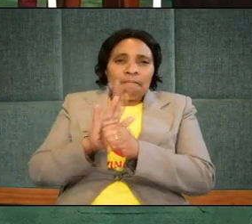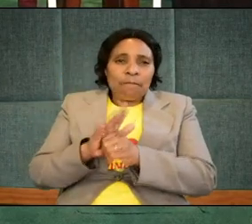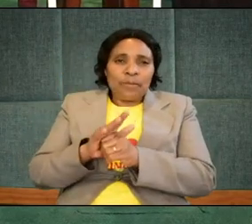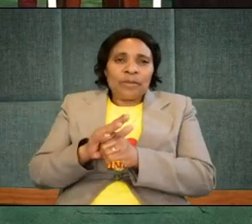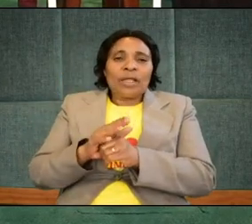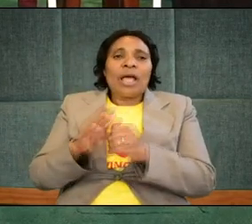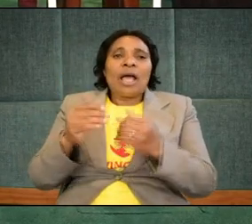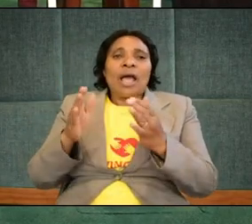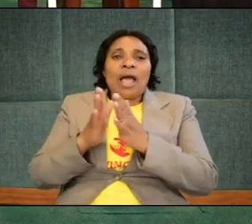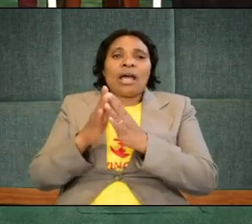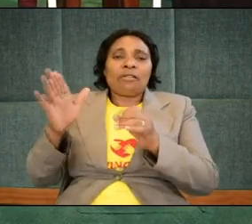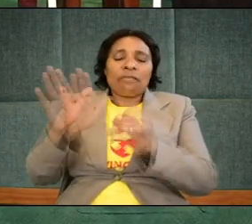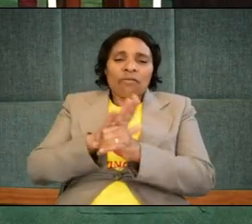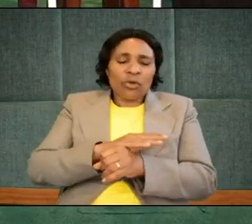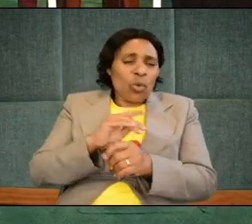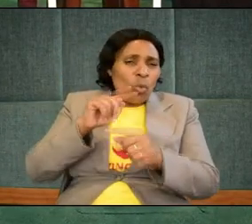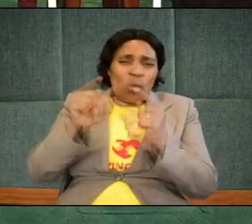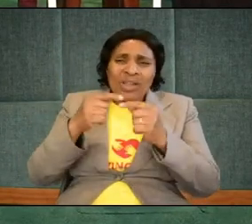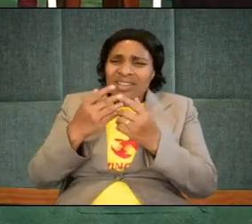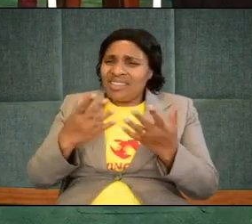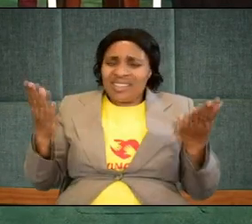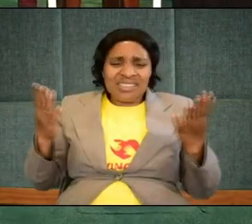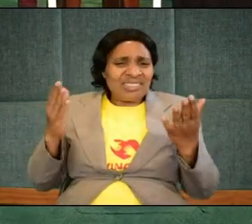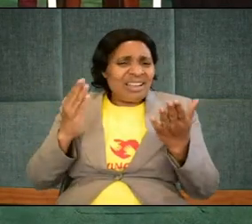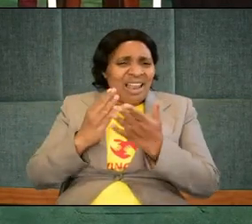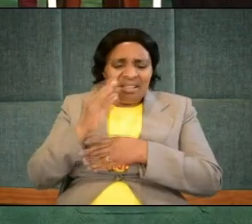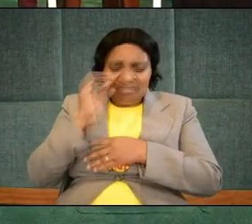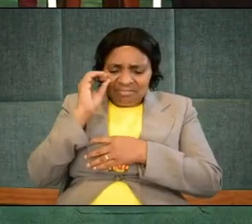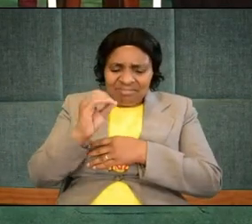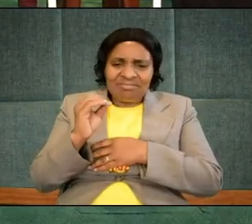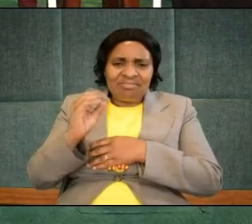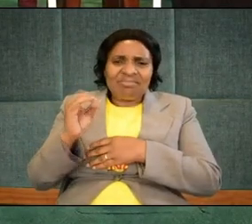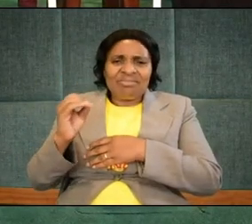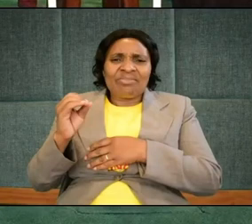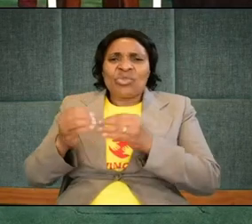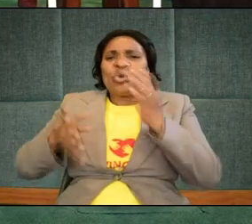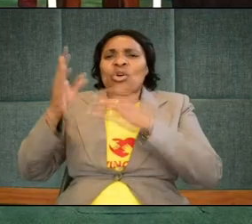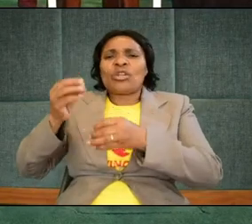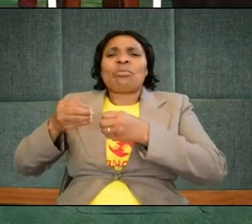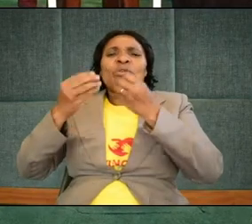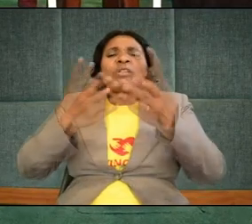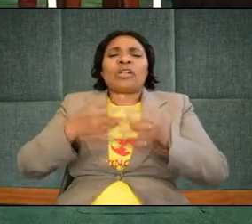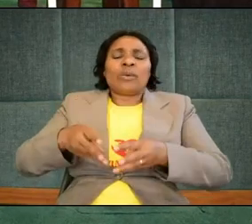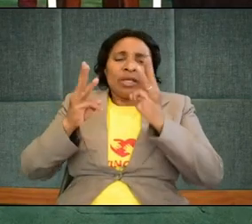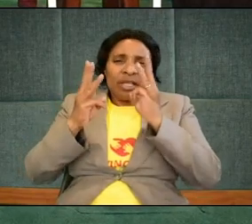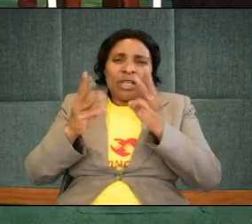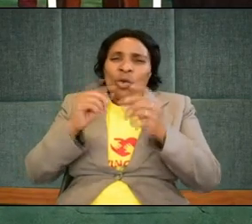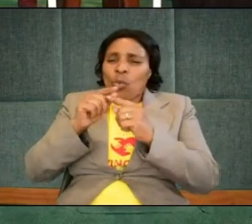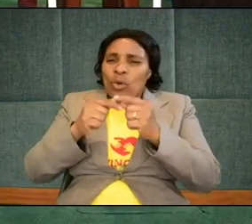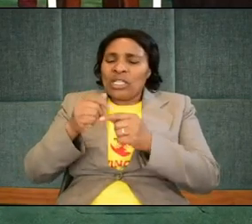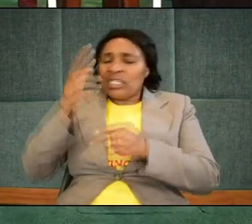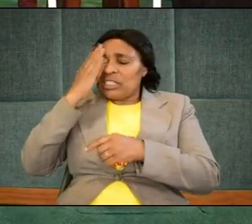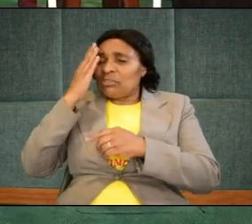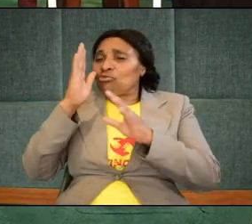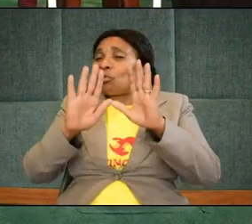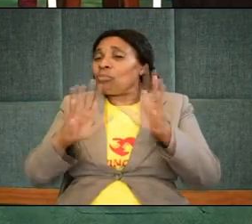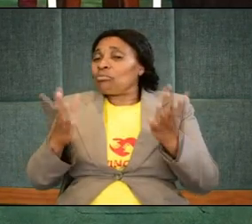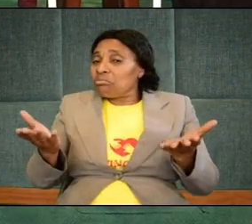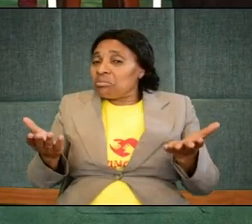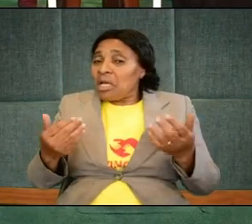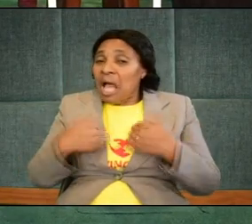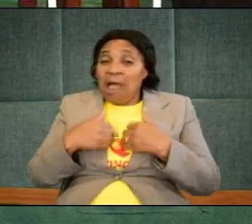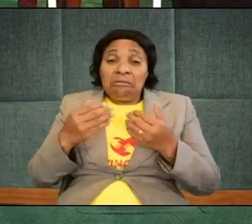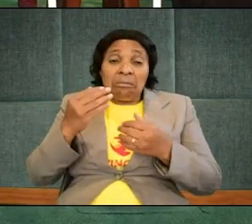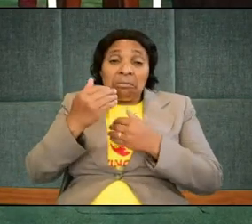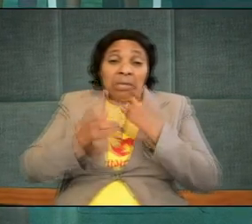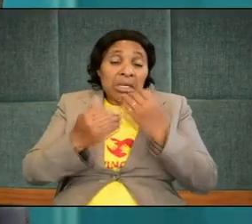fully. And even when things don't seem right, God can provide a way. When the Israelites thought they did not have any bread